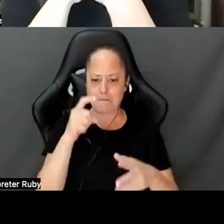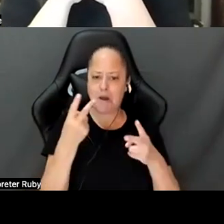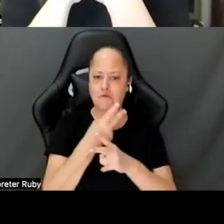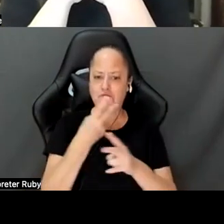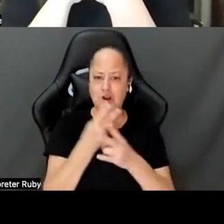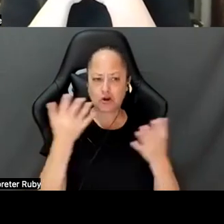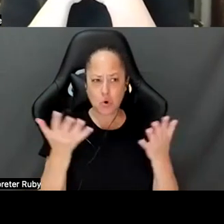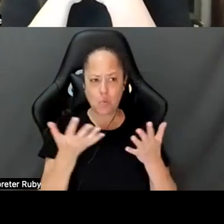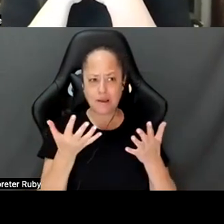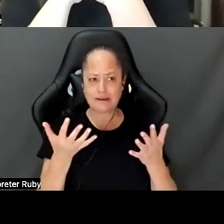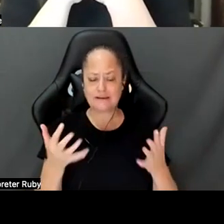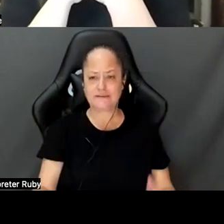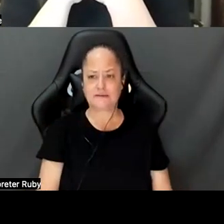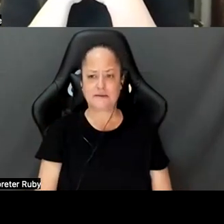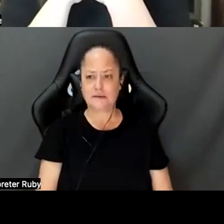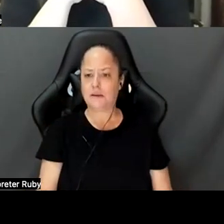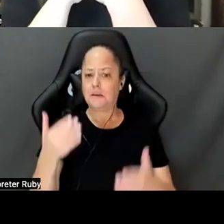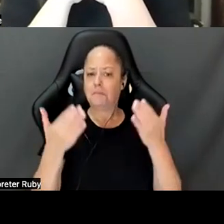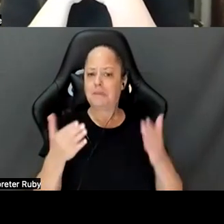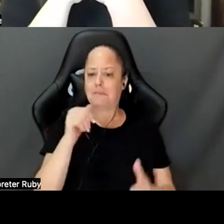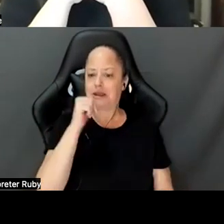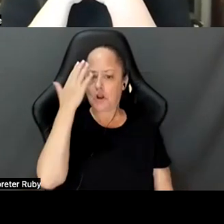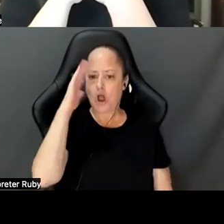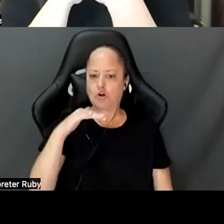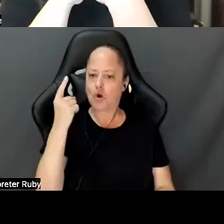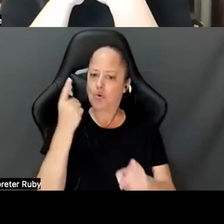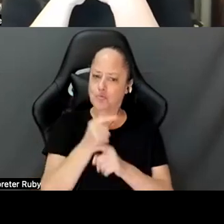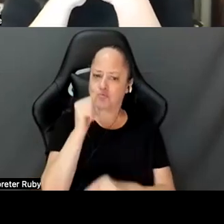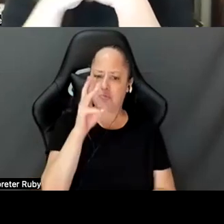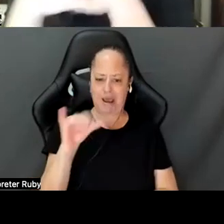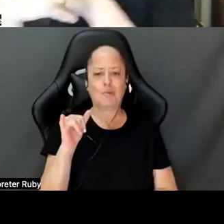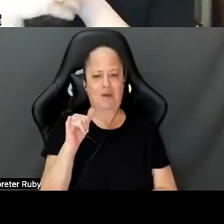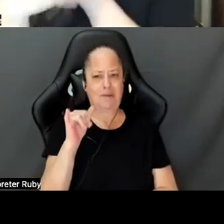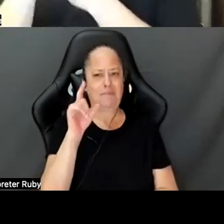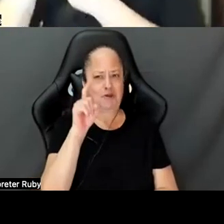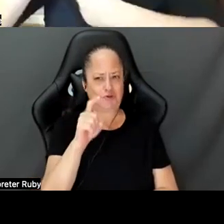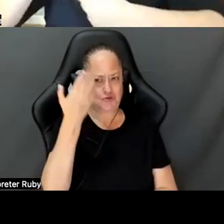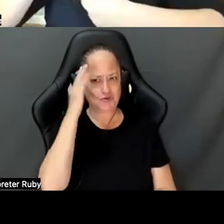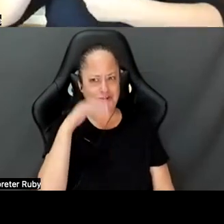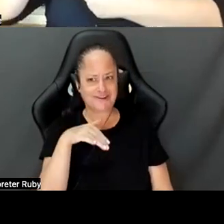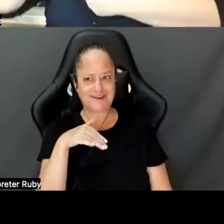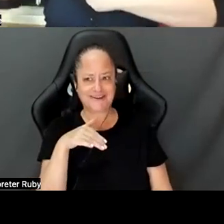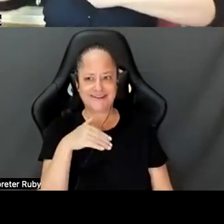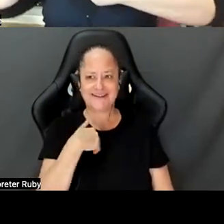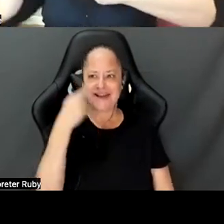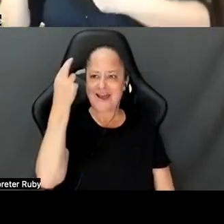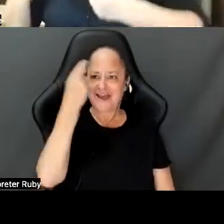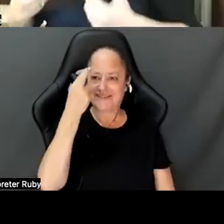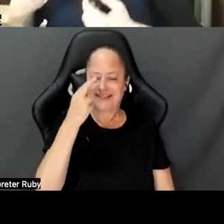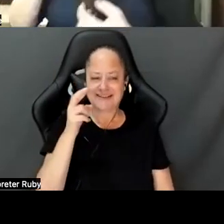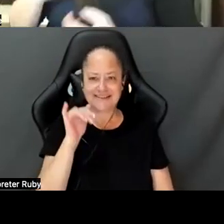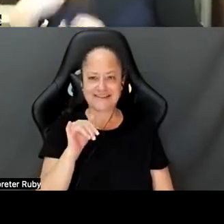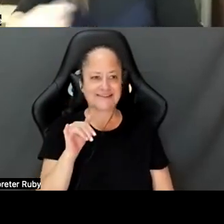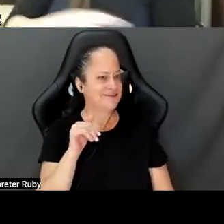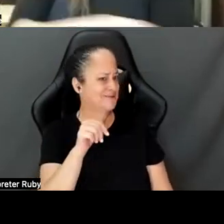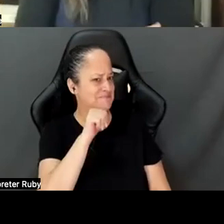is. You might not know right away, but you're going to want to know. Mm-hmm. Sorry, I realized that. Oh,